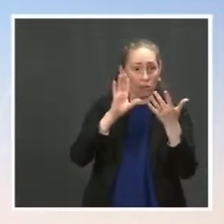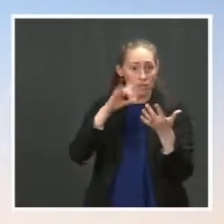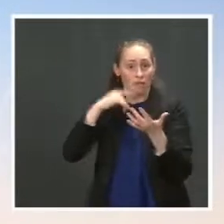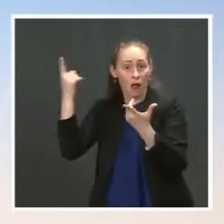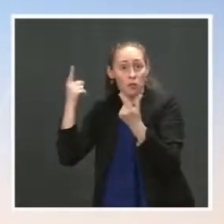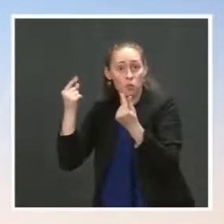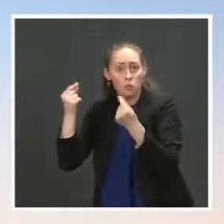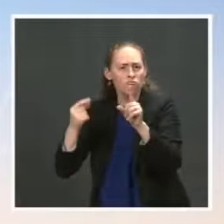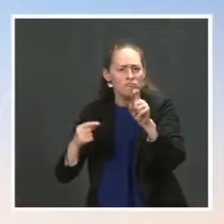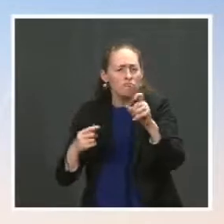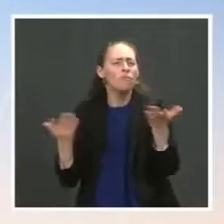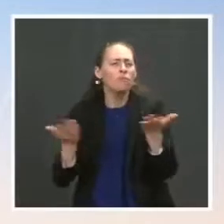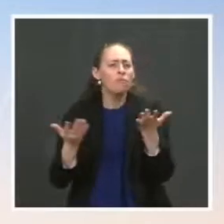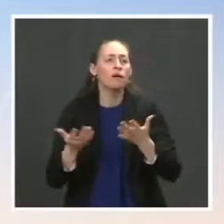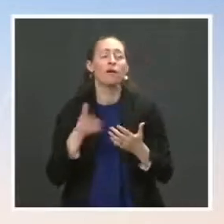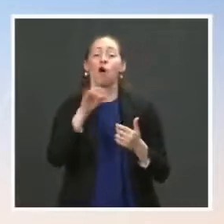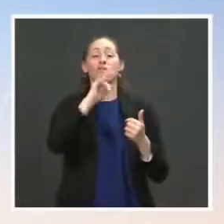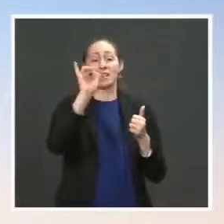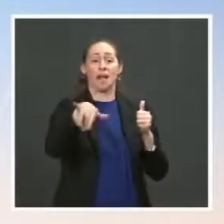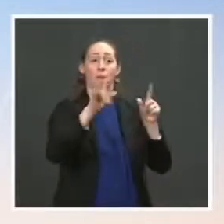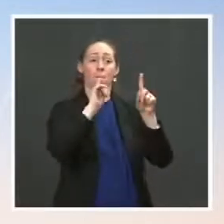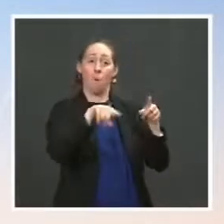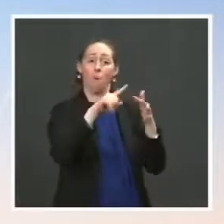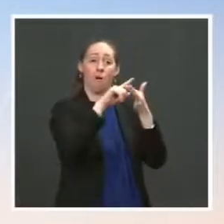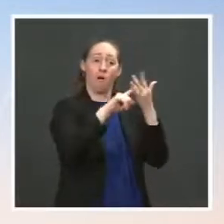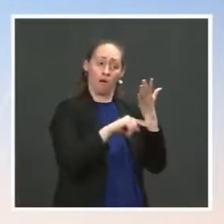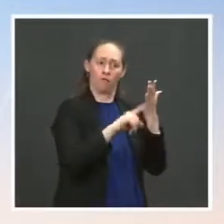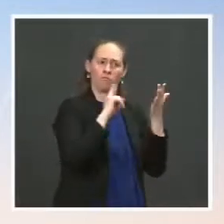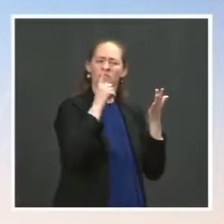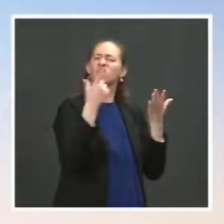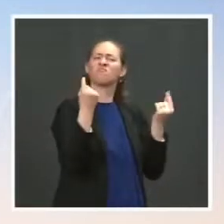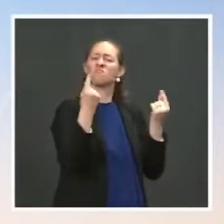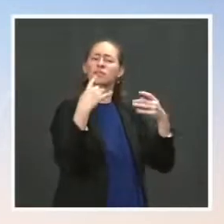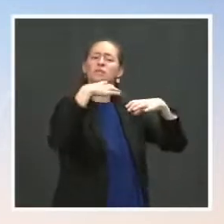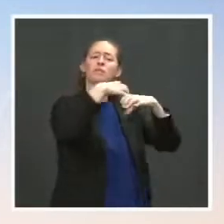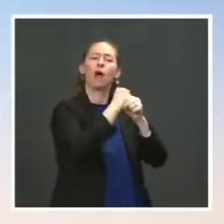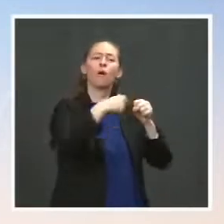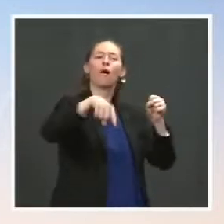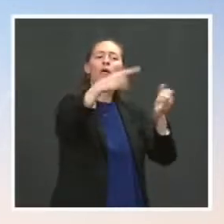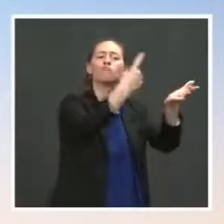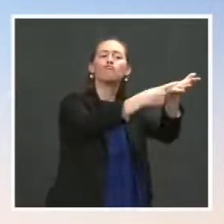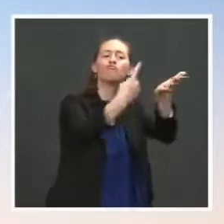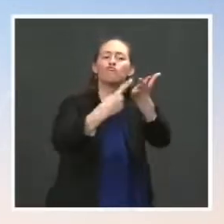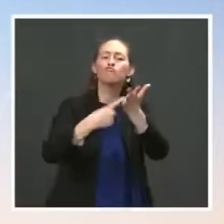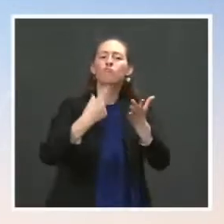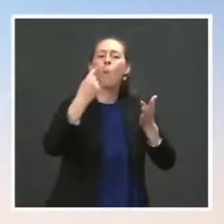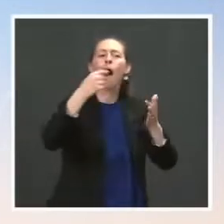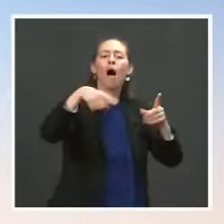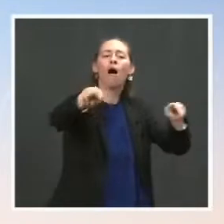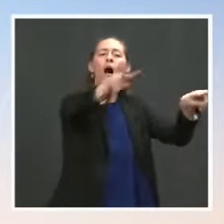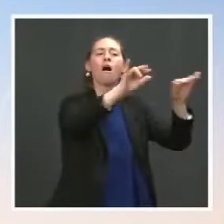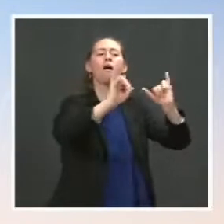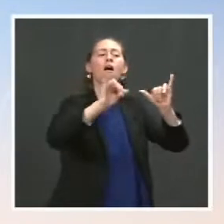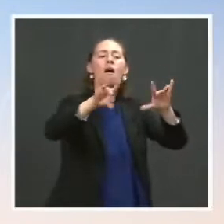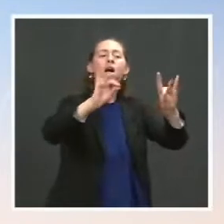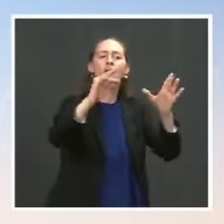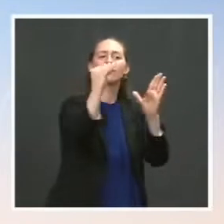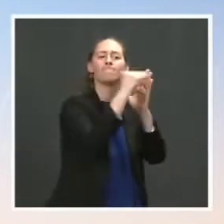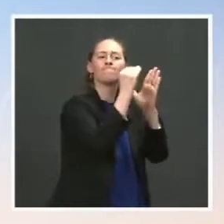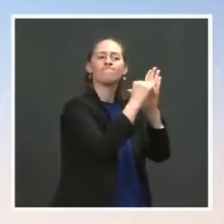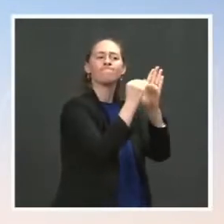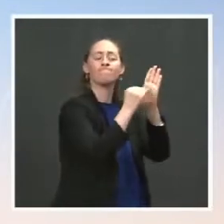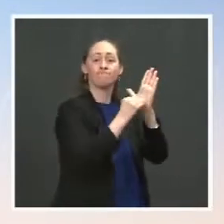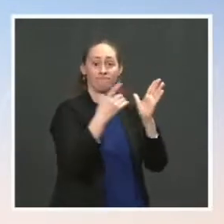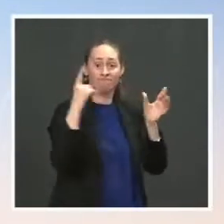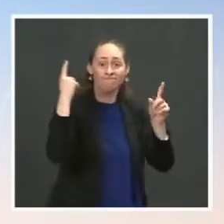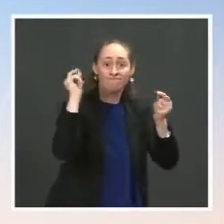It's meant to be a report and a summary of their discussions and their findings. I don't know what it will look like, and I'm not going to get ahead of what their process will be.